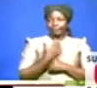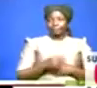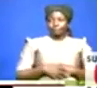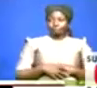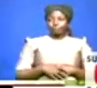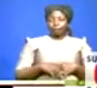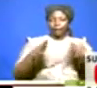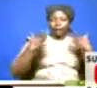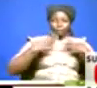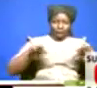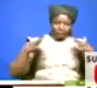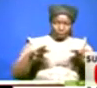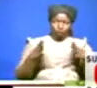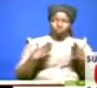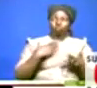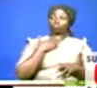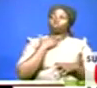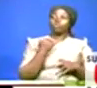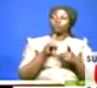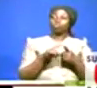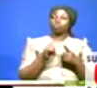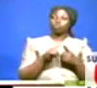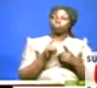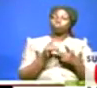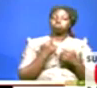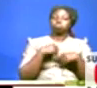the people who would want to lay an impeachment motion,